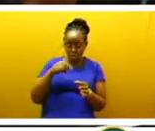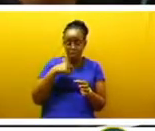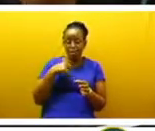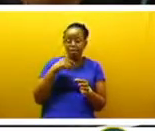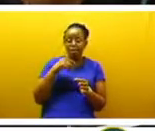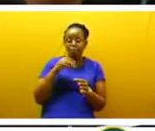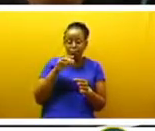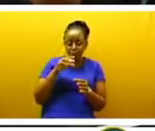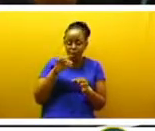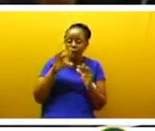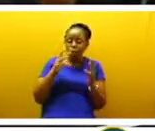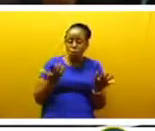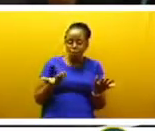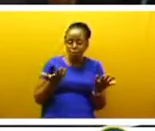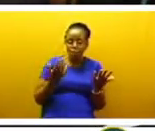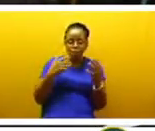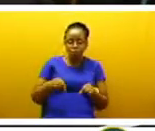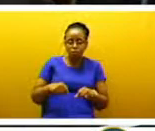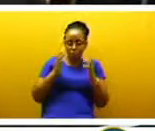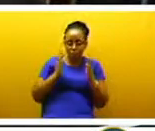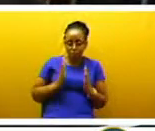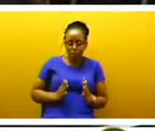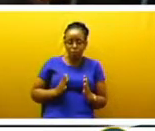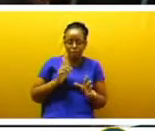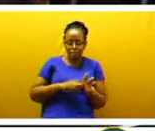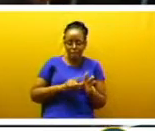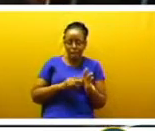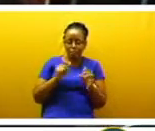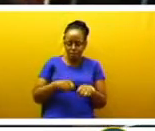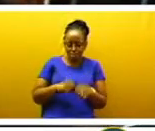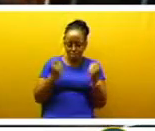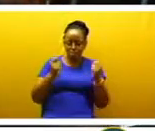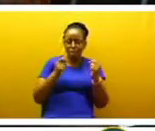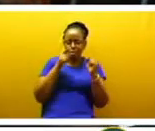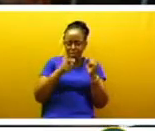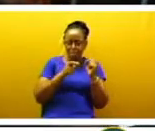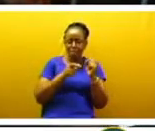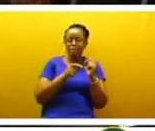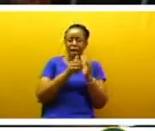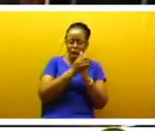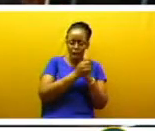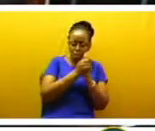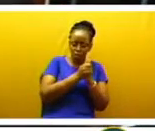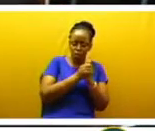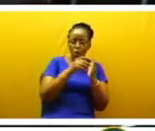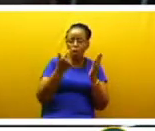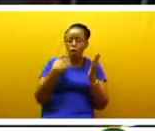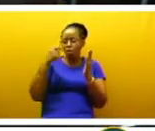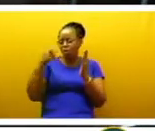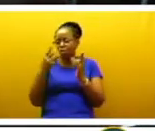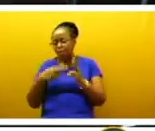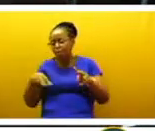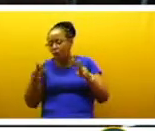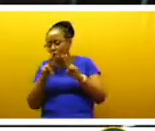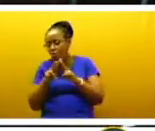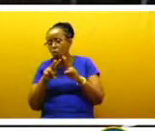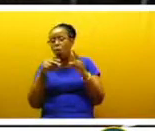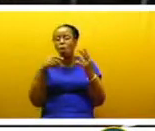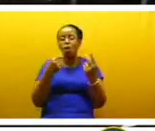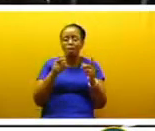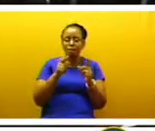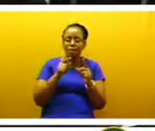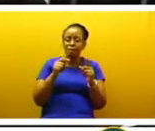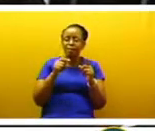that the chairperson violated this article or that value, and that those are set